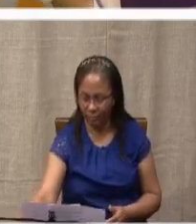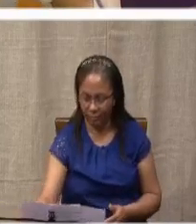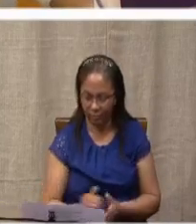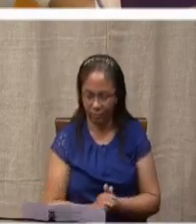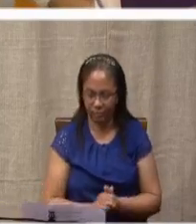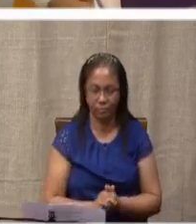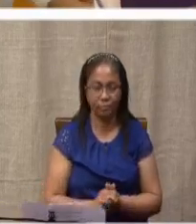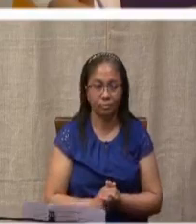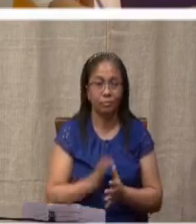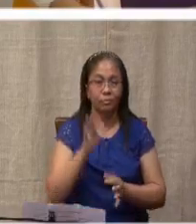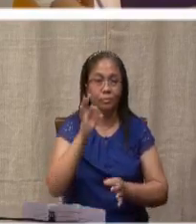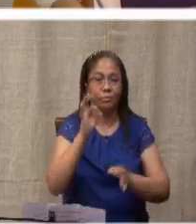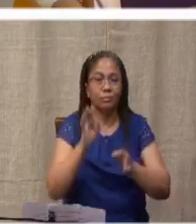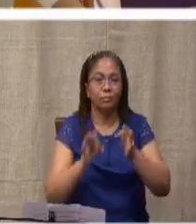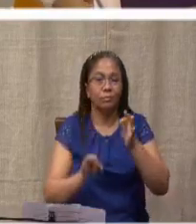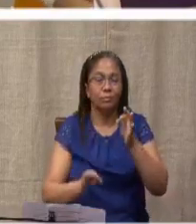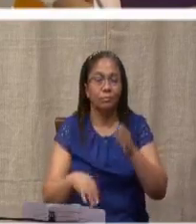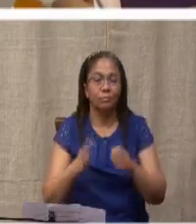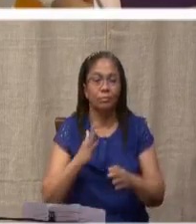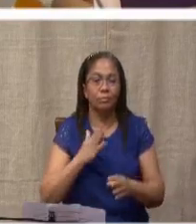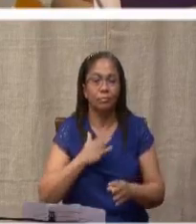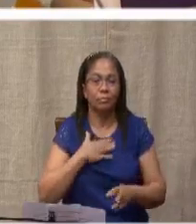if my pee